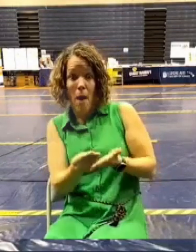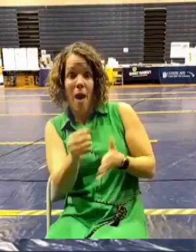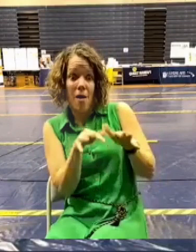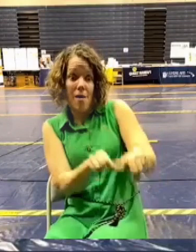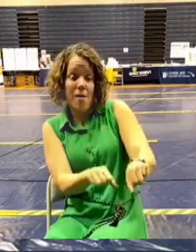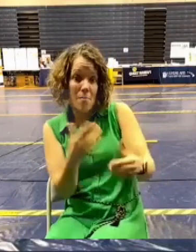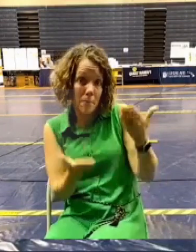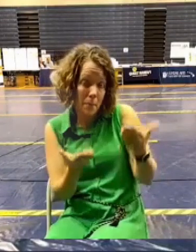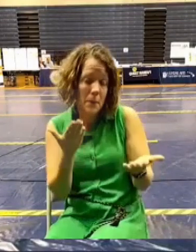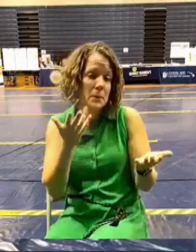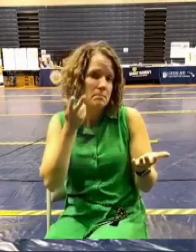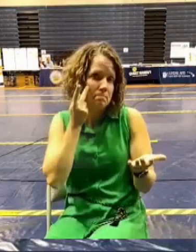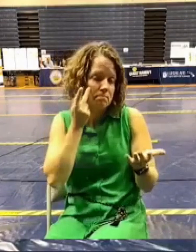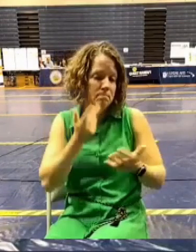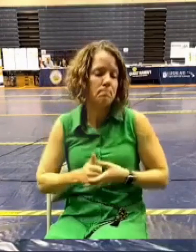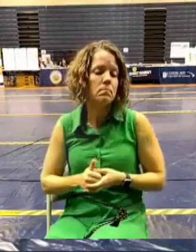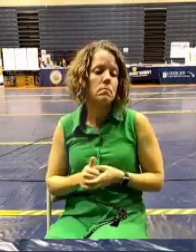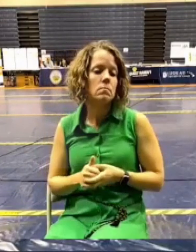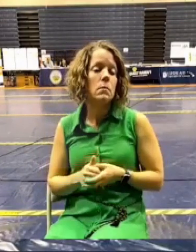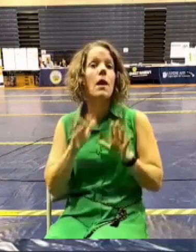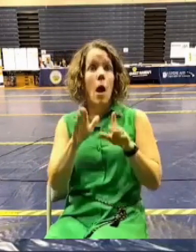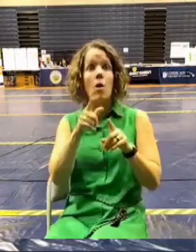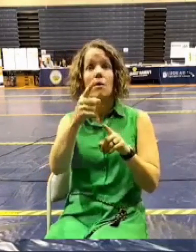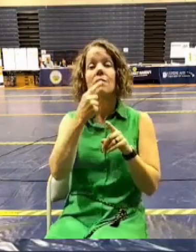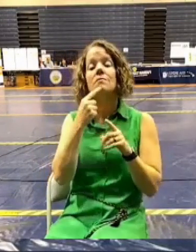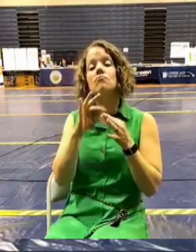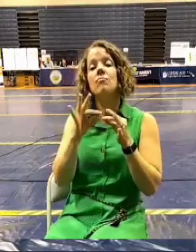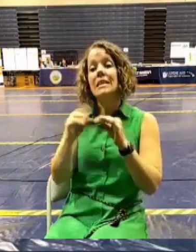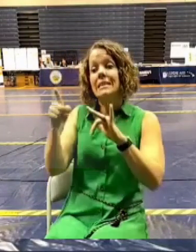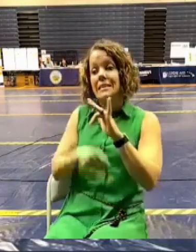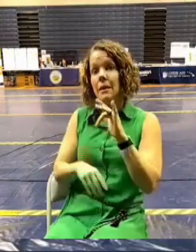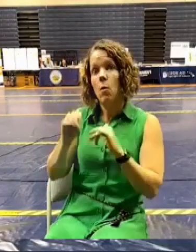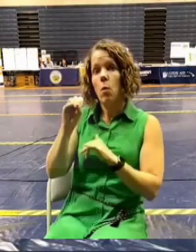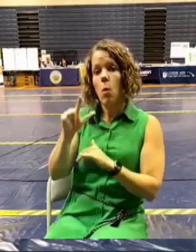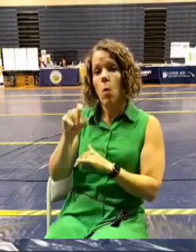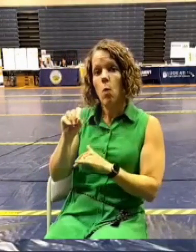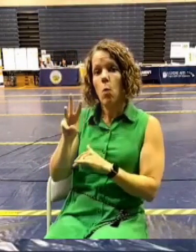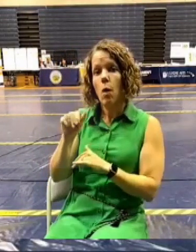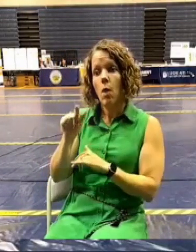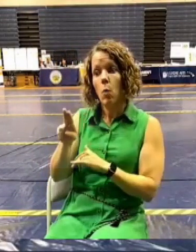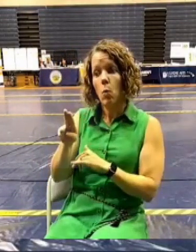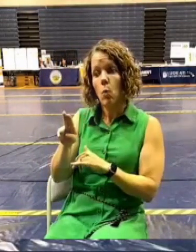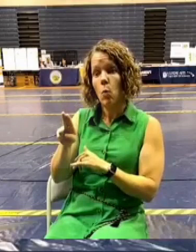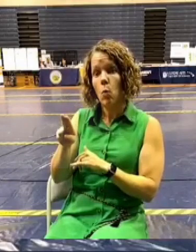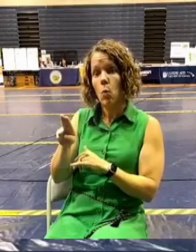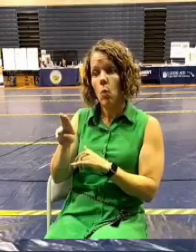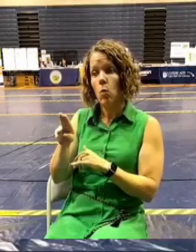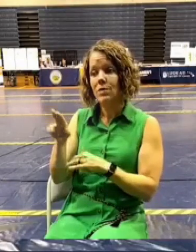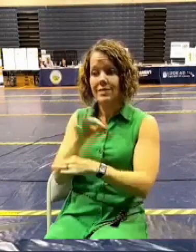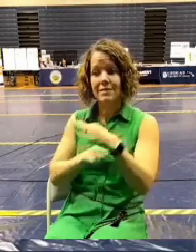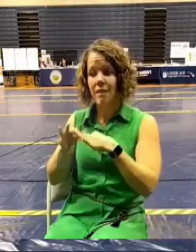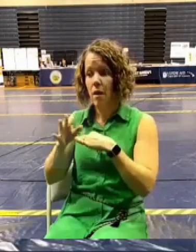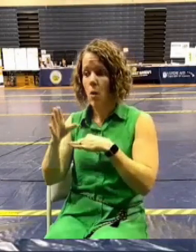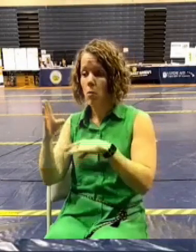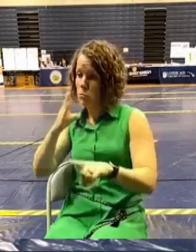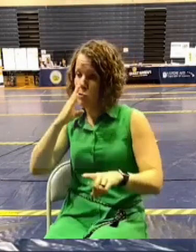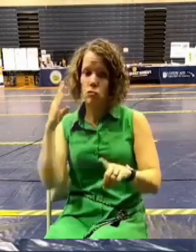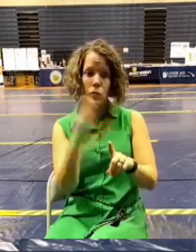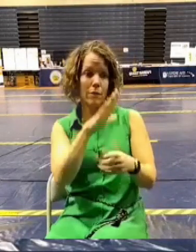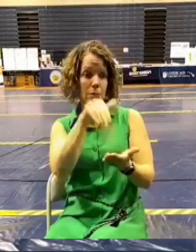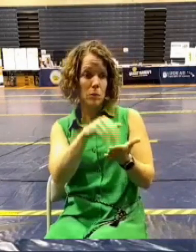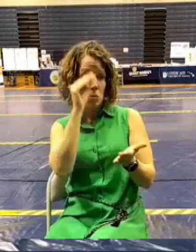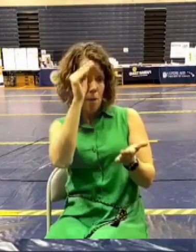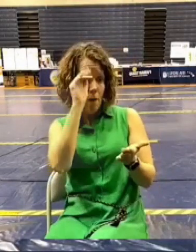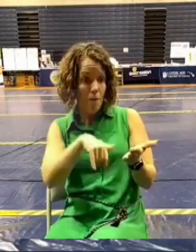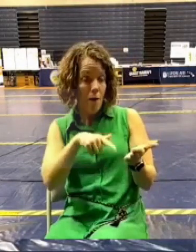the Oluwalu, yes, there is a potential to do that. Can we do it in 45 days? I'm not